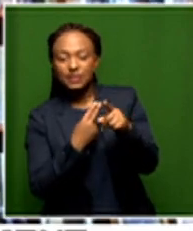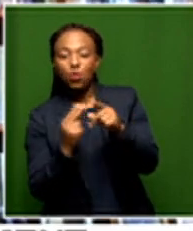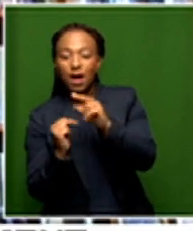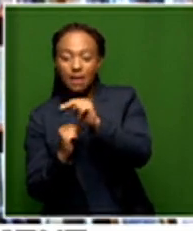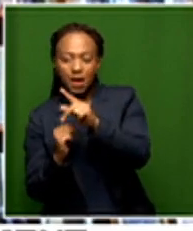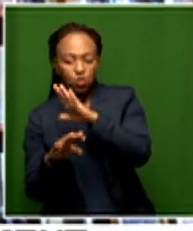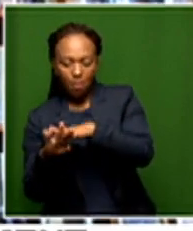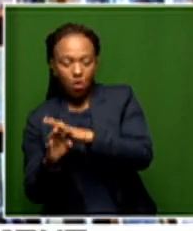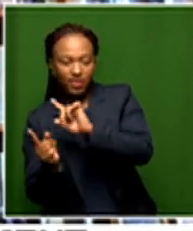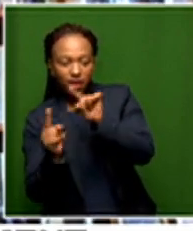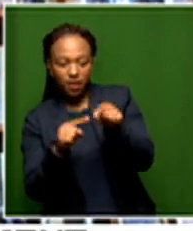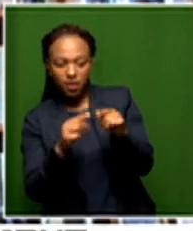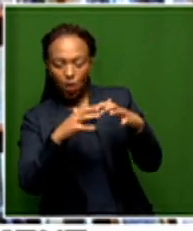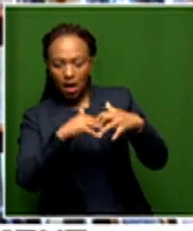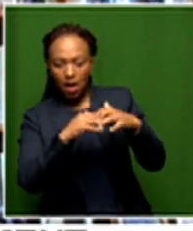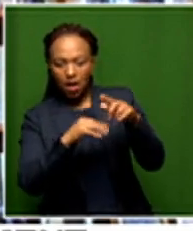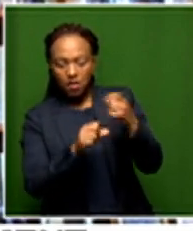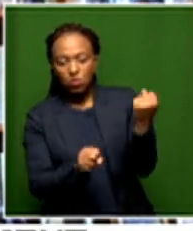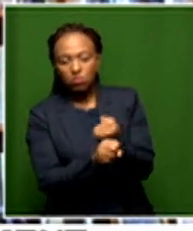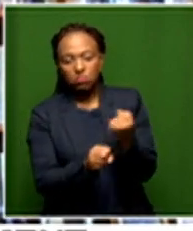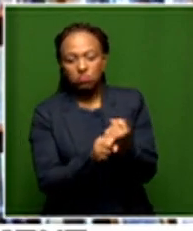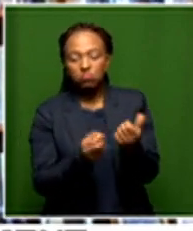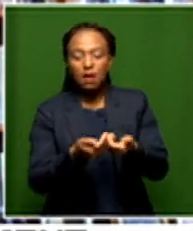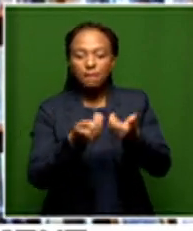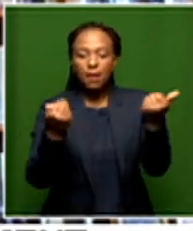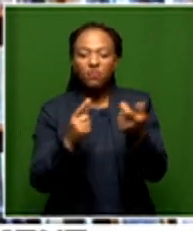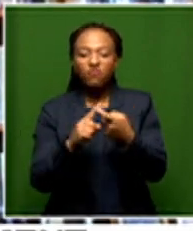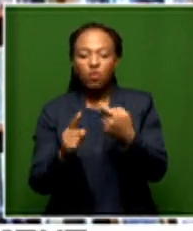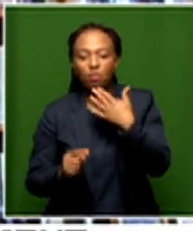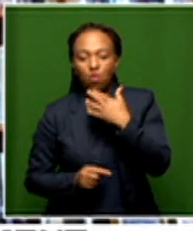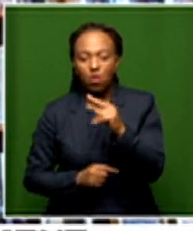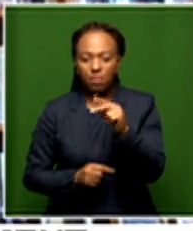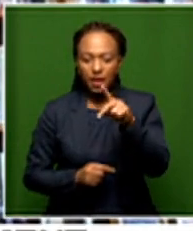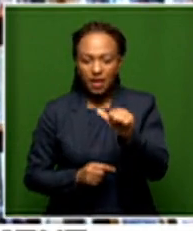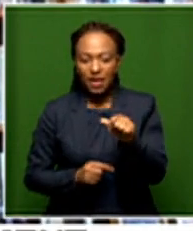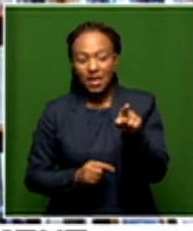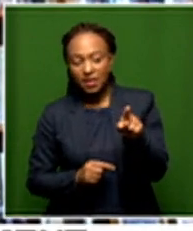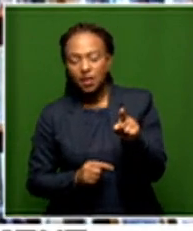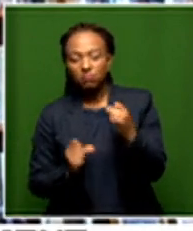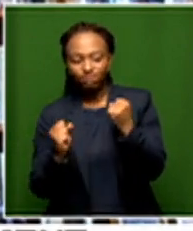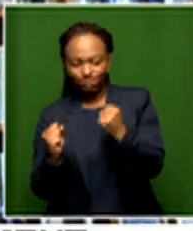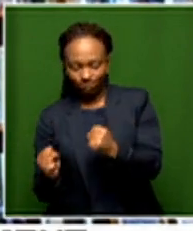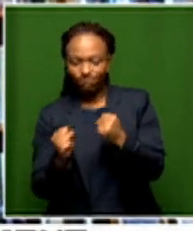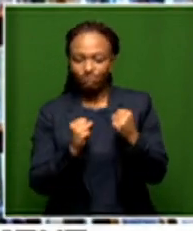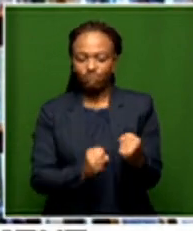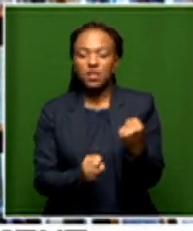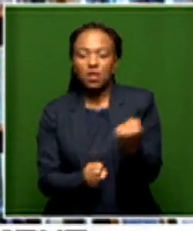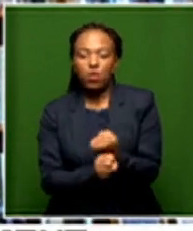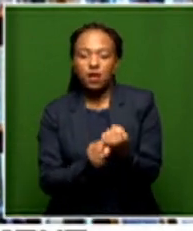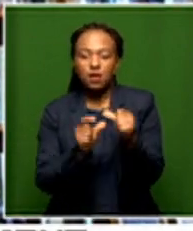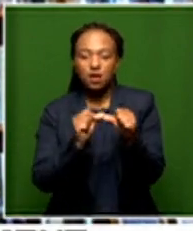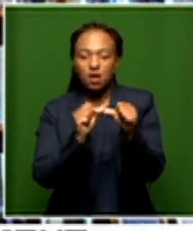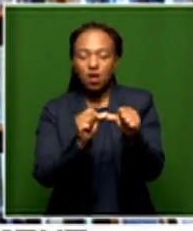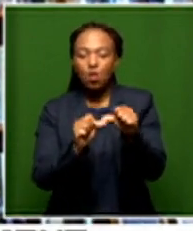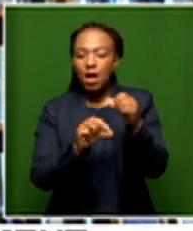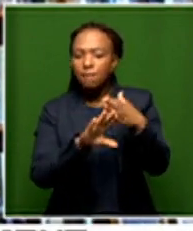its resourcing separately from the NPA and is able to enjoy permanence, which is something that the